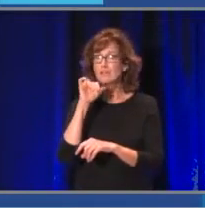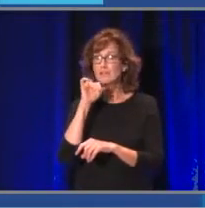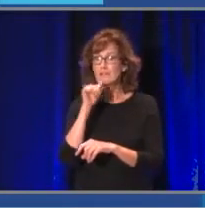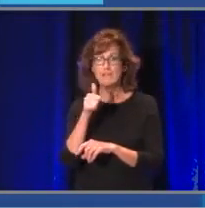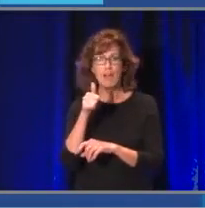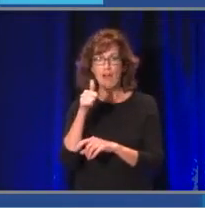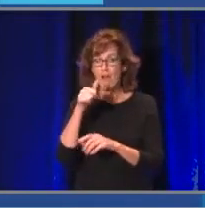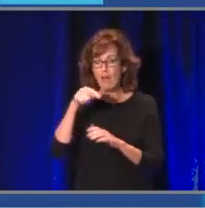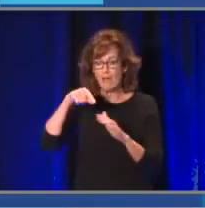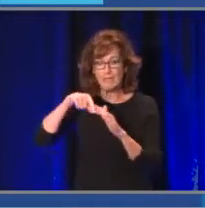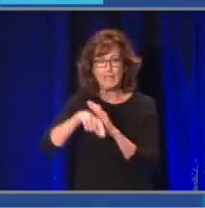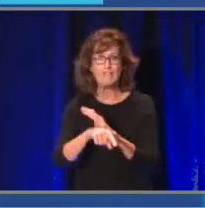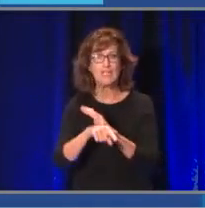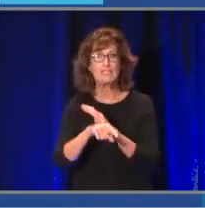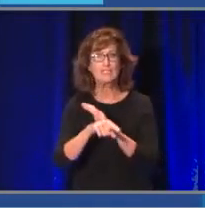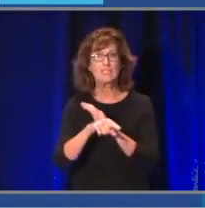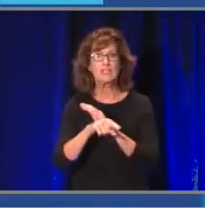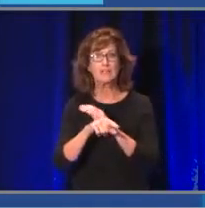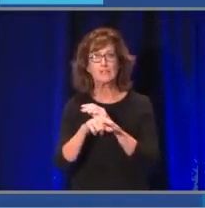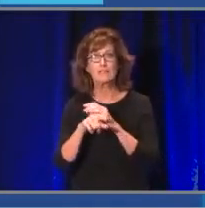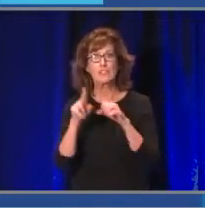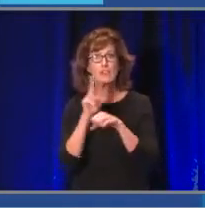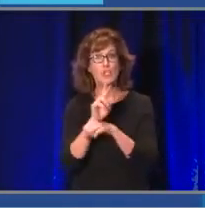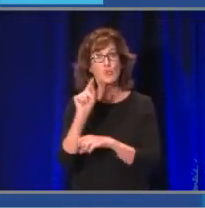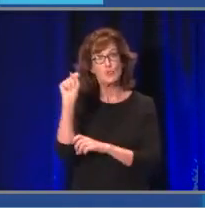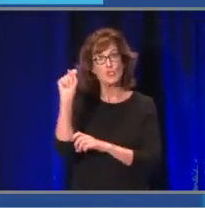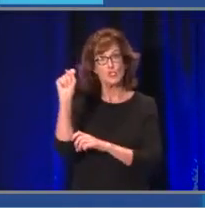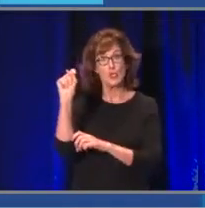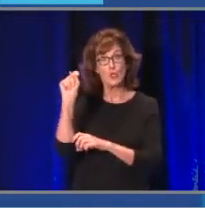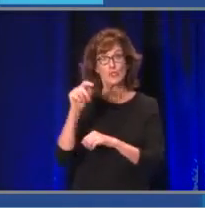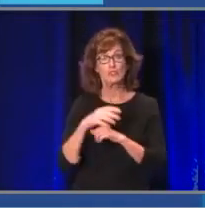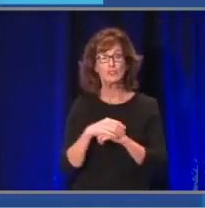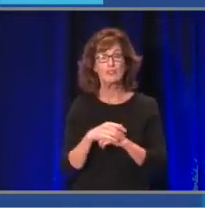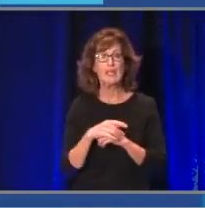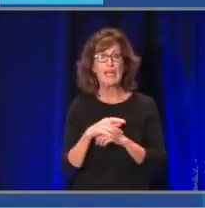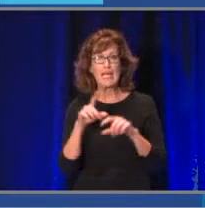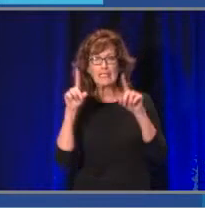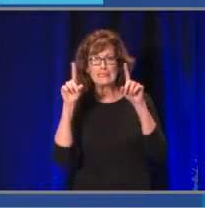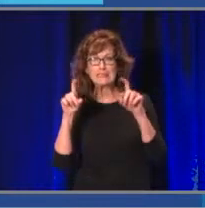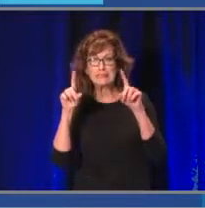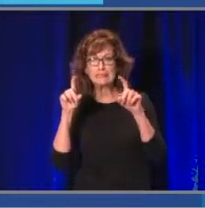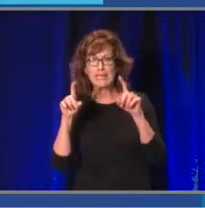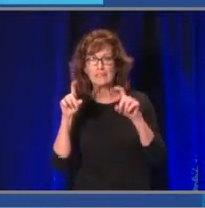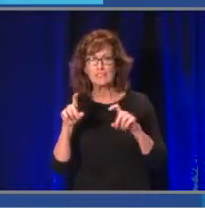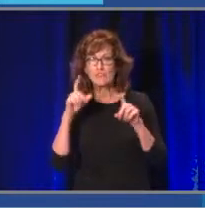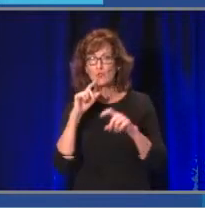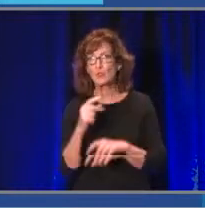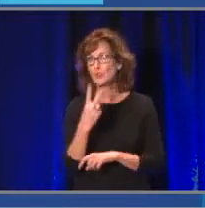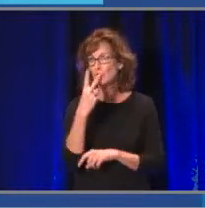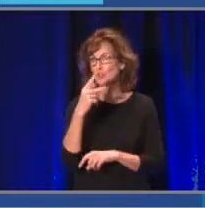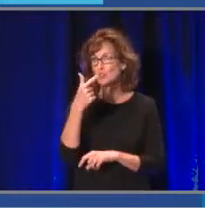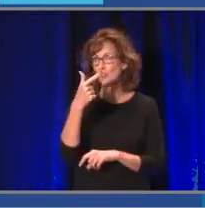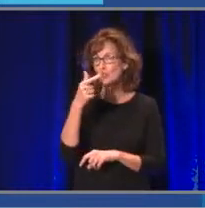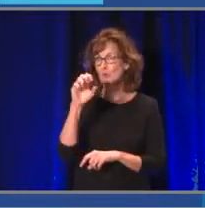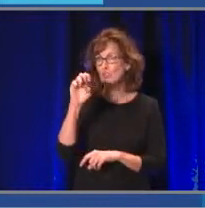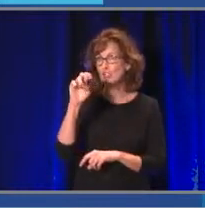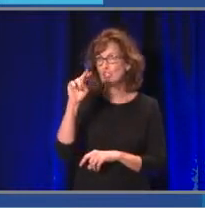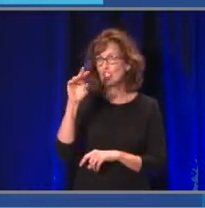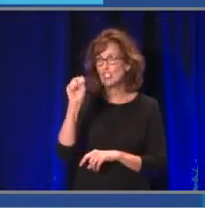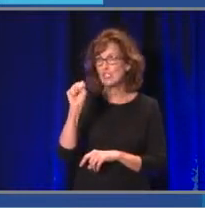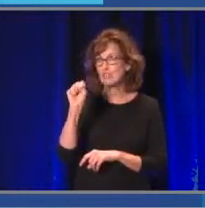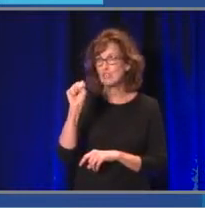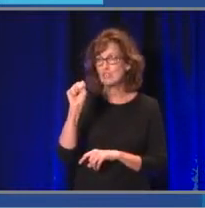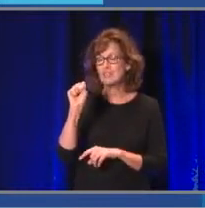urine-based test that tests the expression of 2 genes. But again,